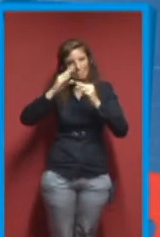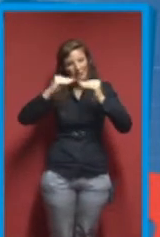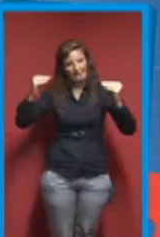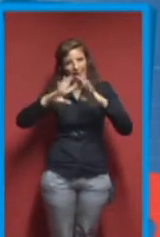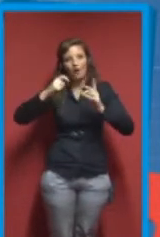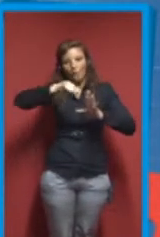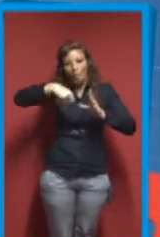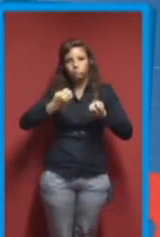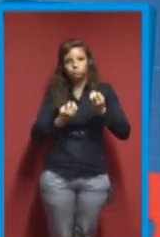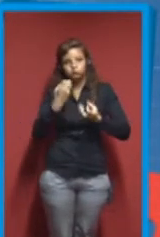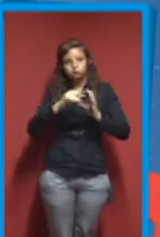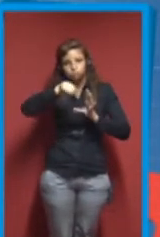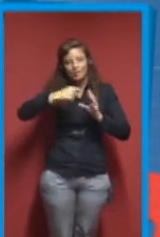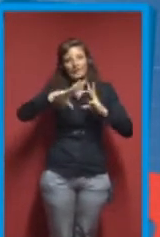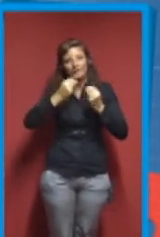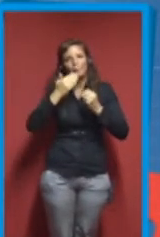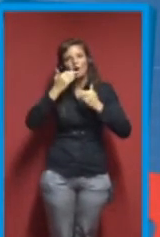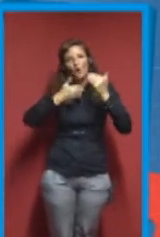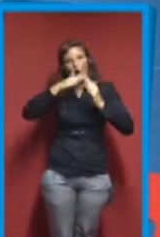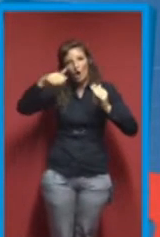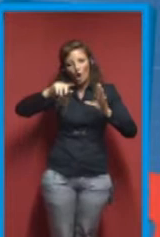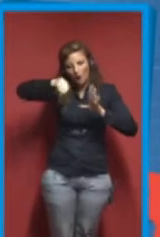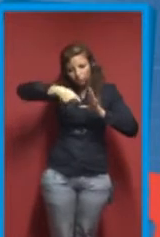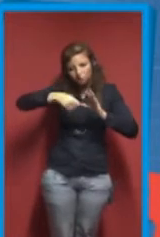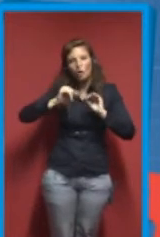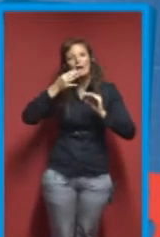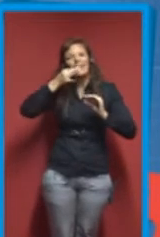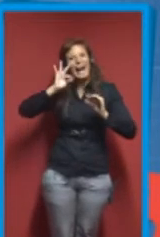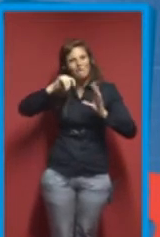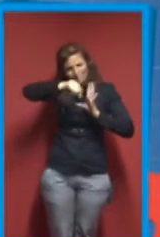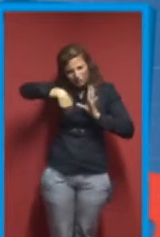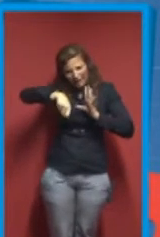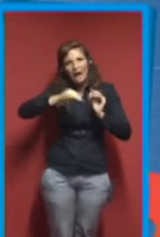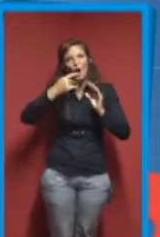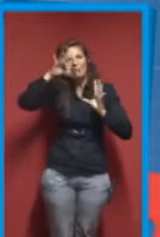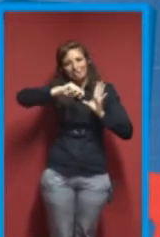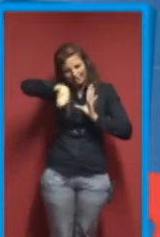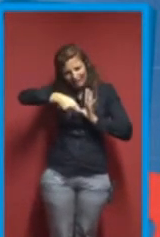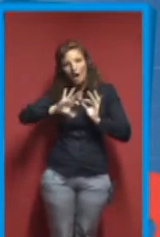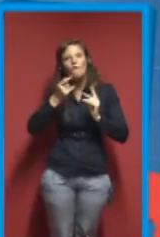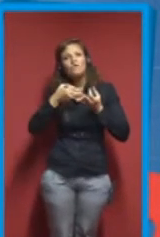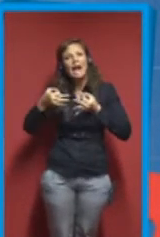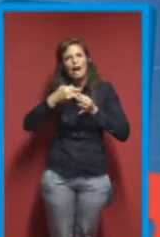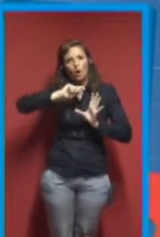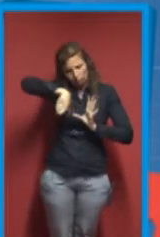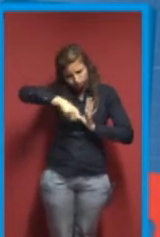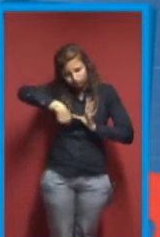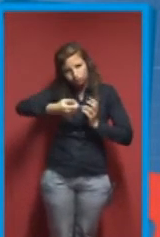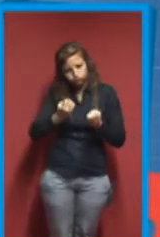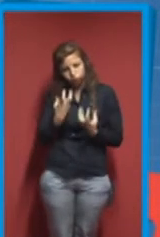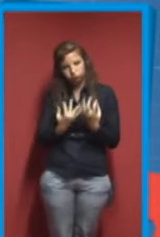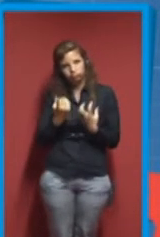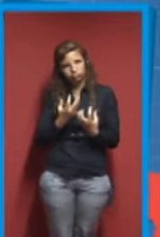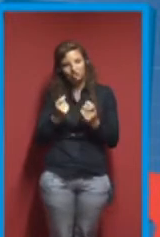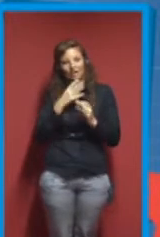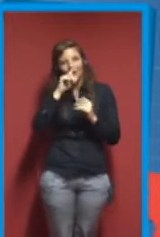dye. The clothes we put the patterns online and encourage people to hack them and remix them